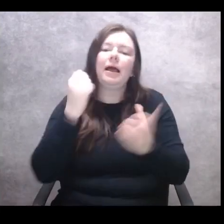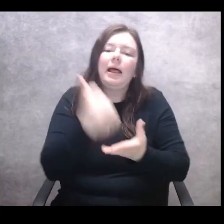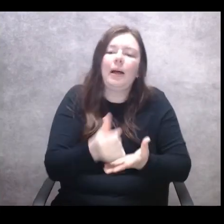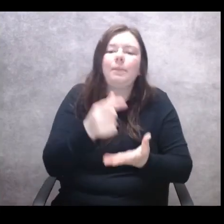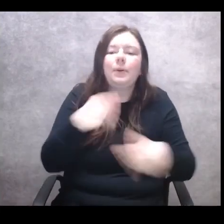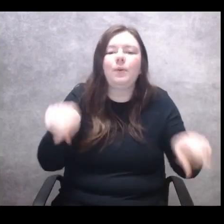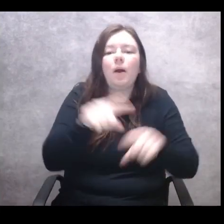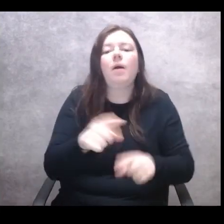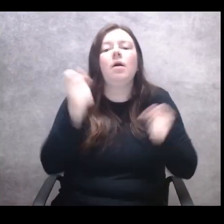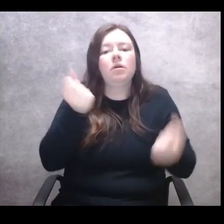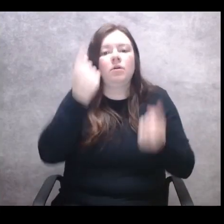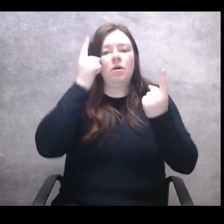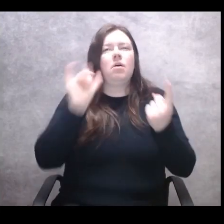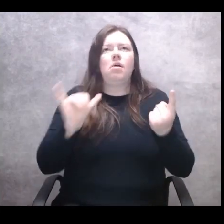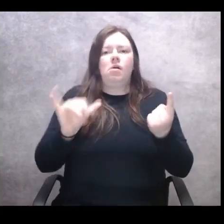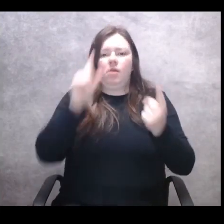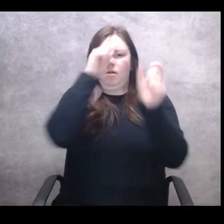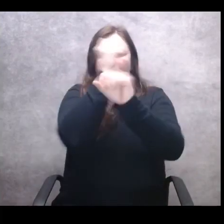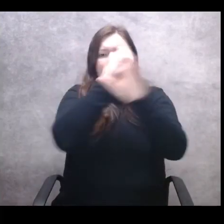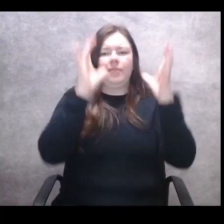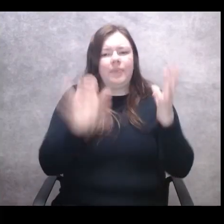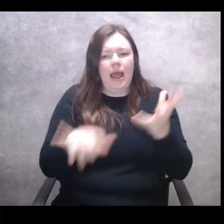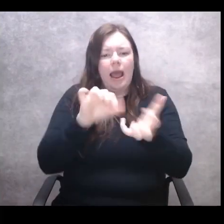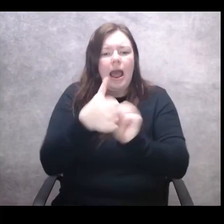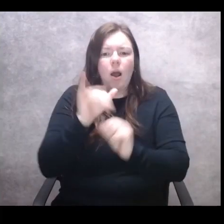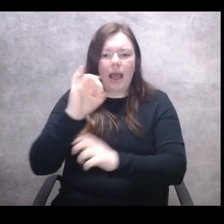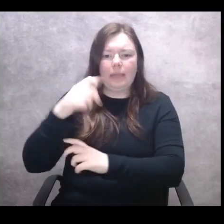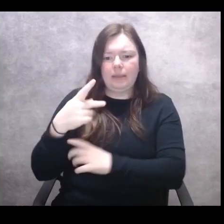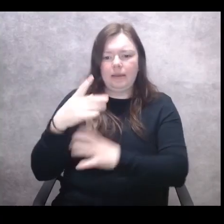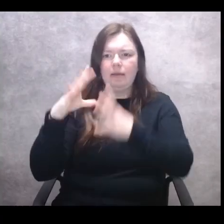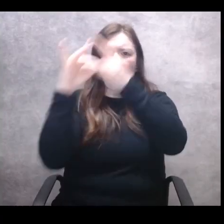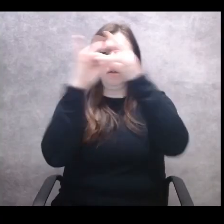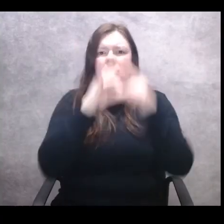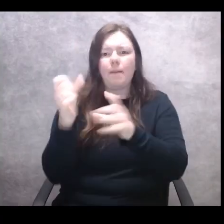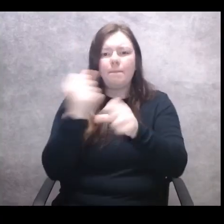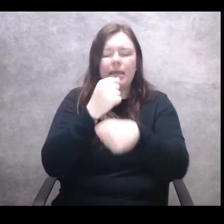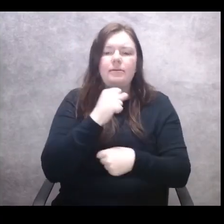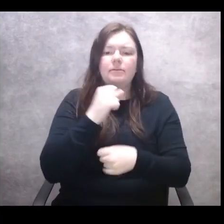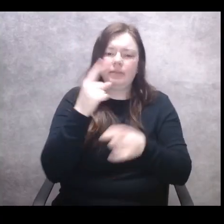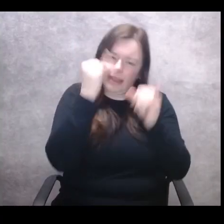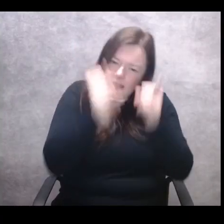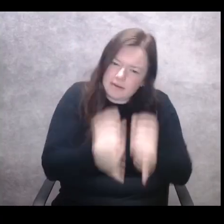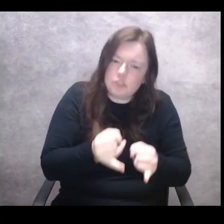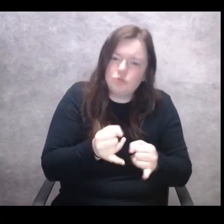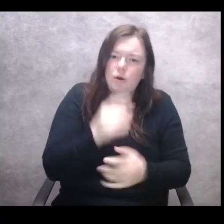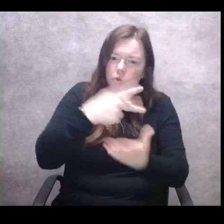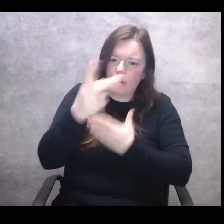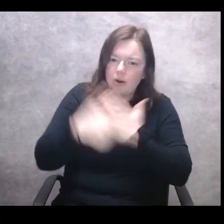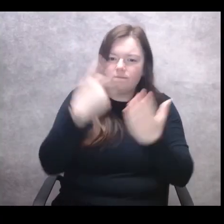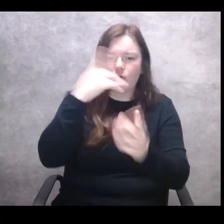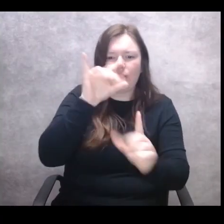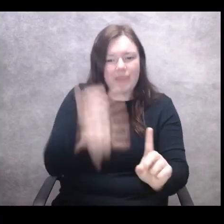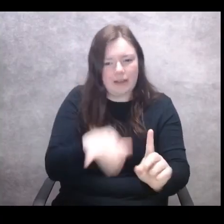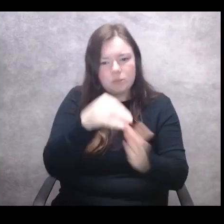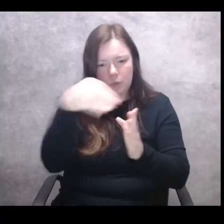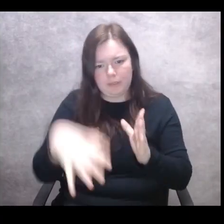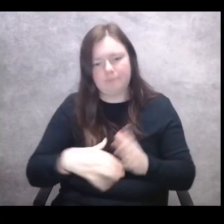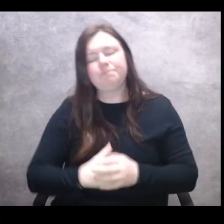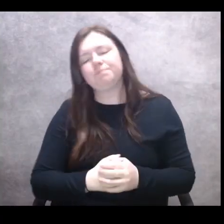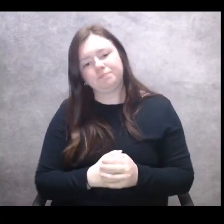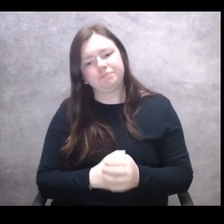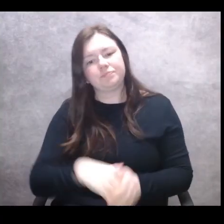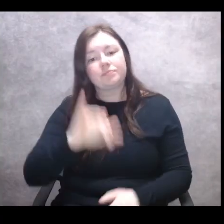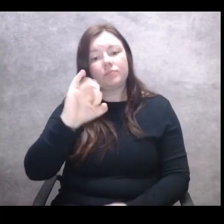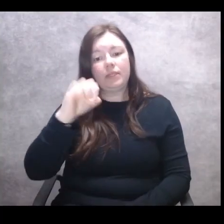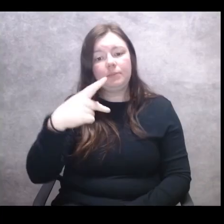all the pieces of the IEP will make up an individualized and appropriate program for students. The